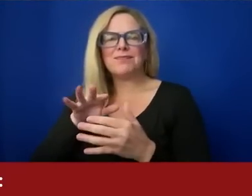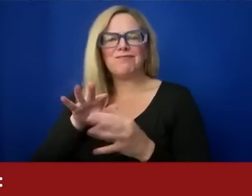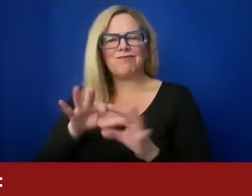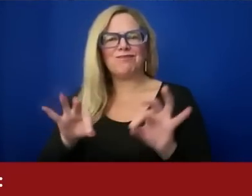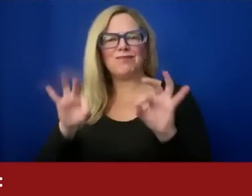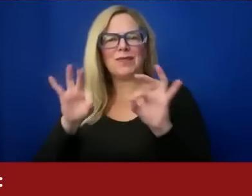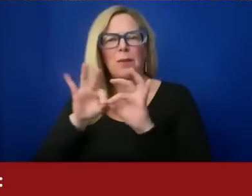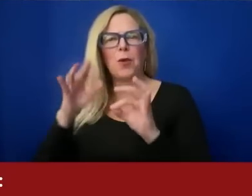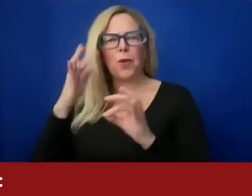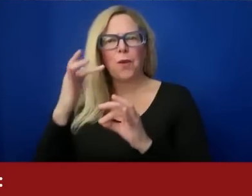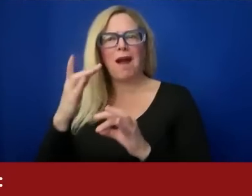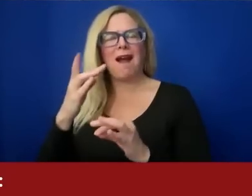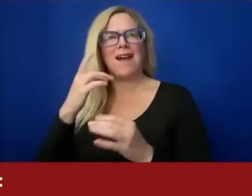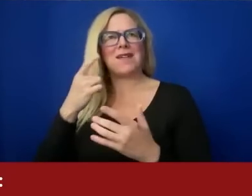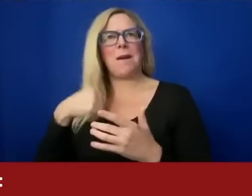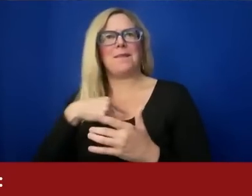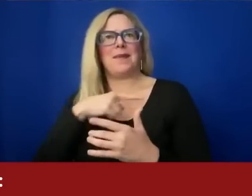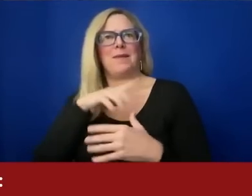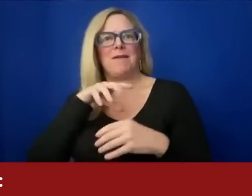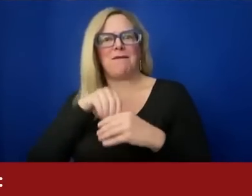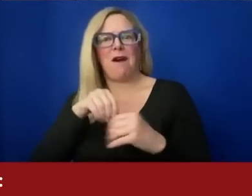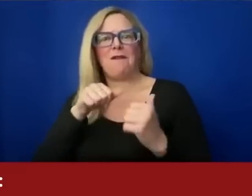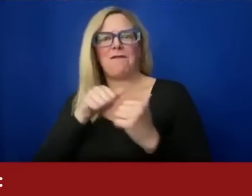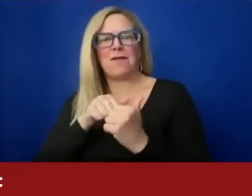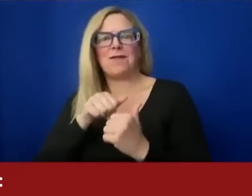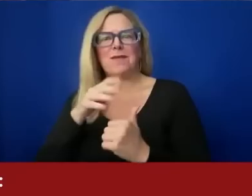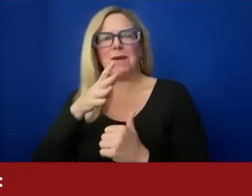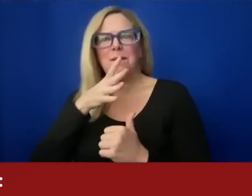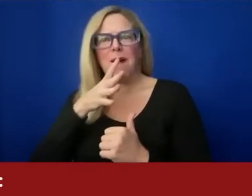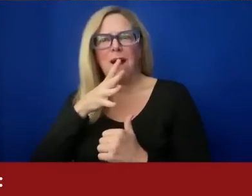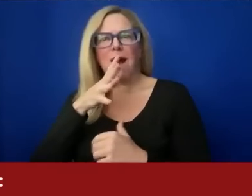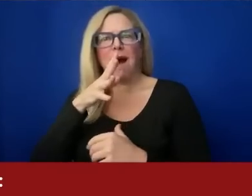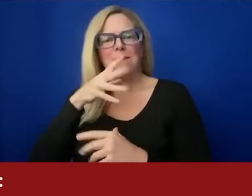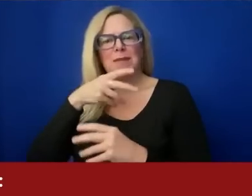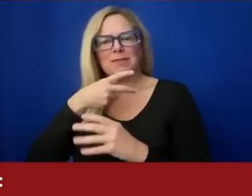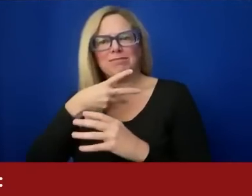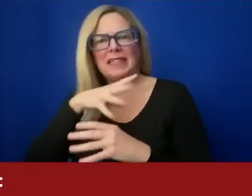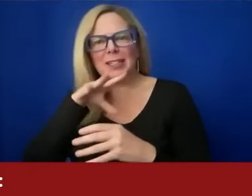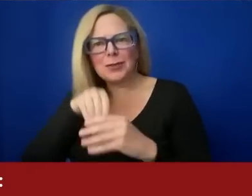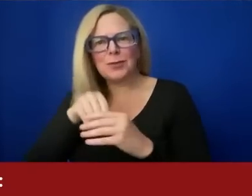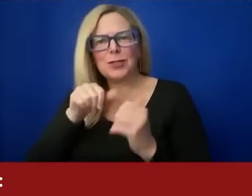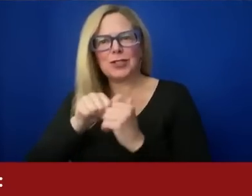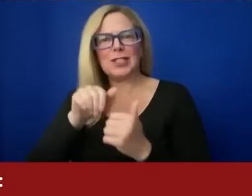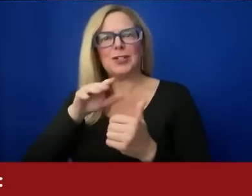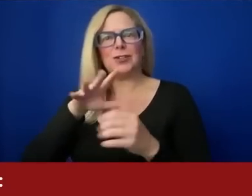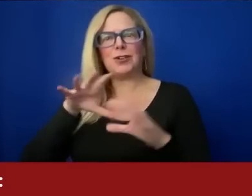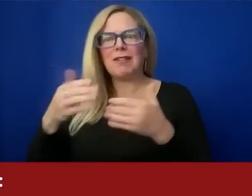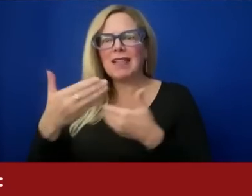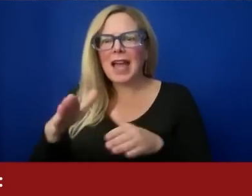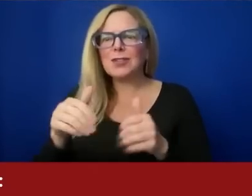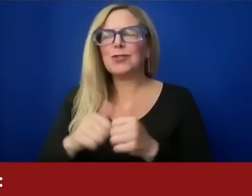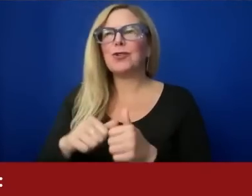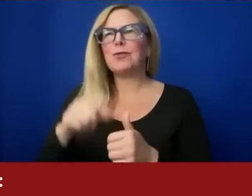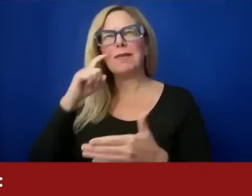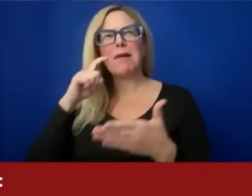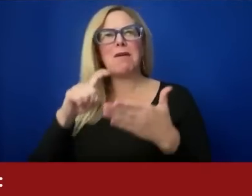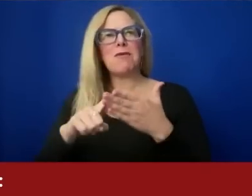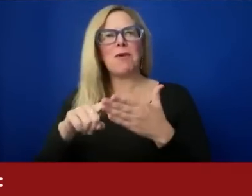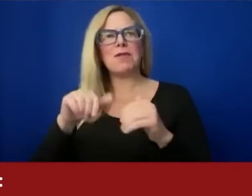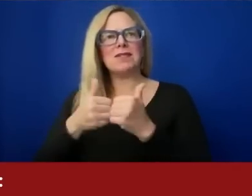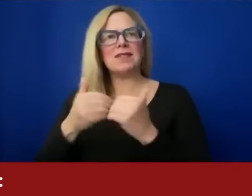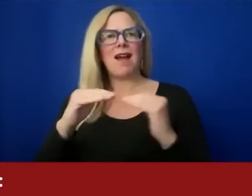education teacher and really being immersed in her classroom as a student. I saw how the principles of like equity and inclusion were really